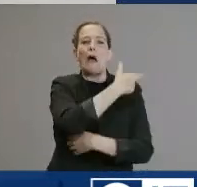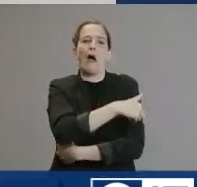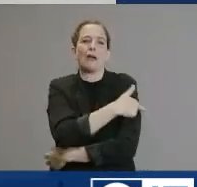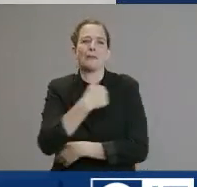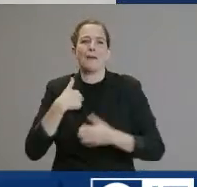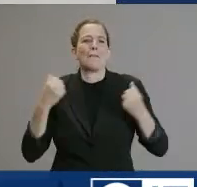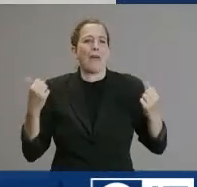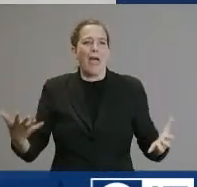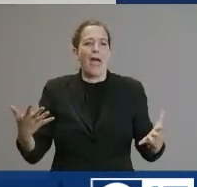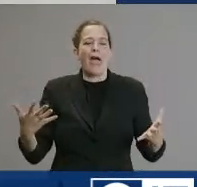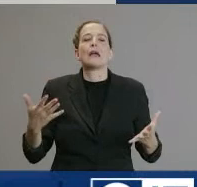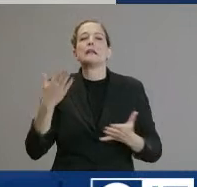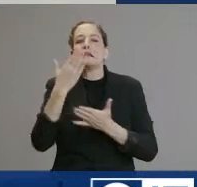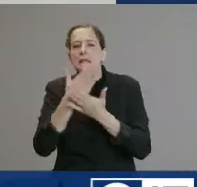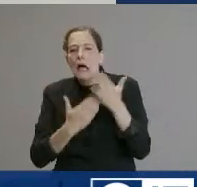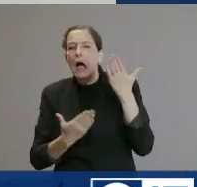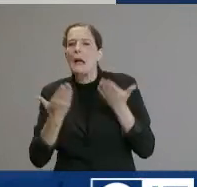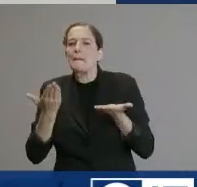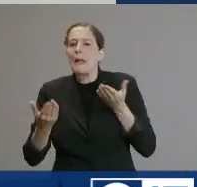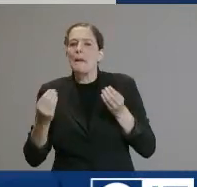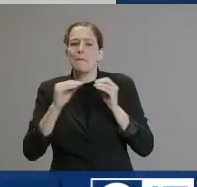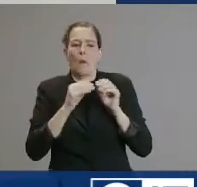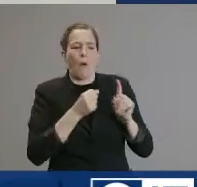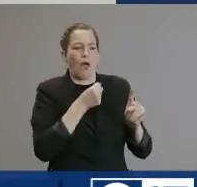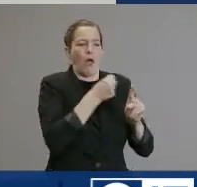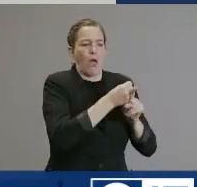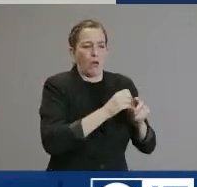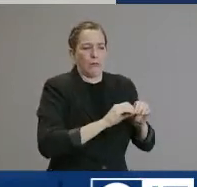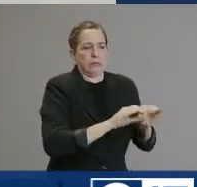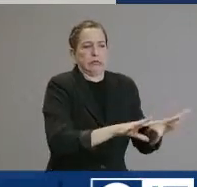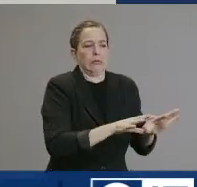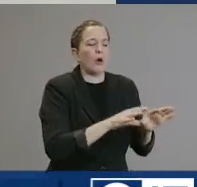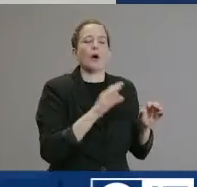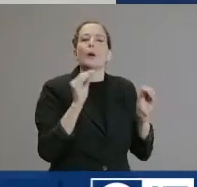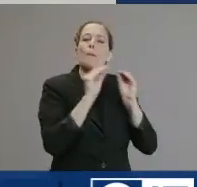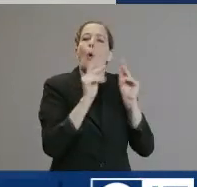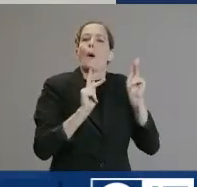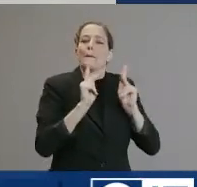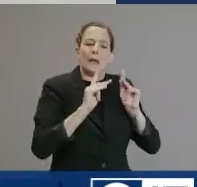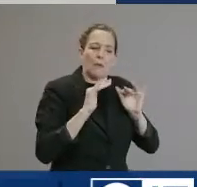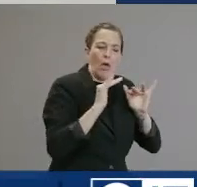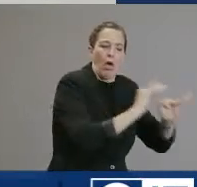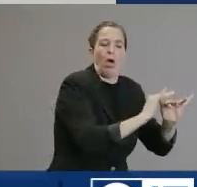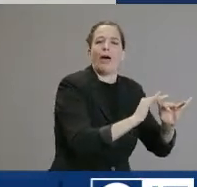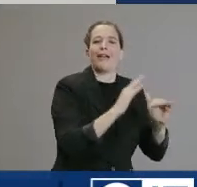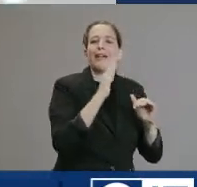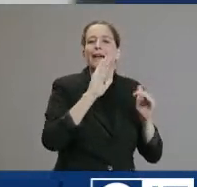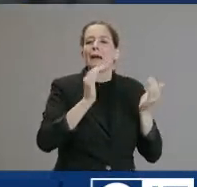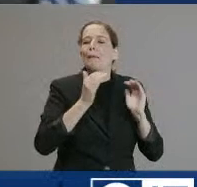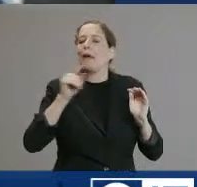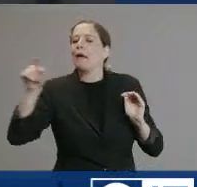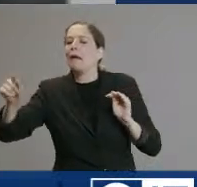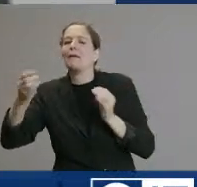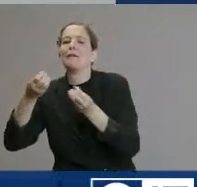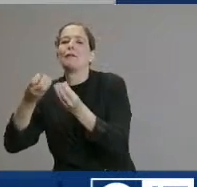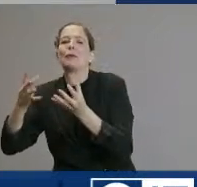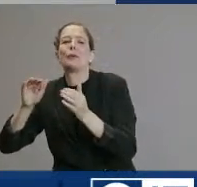we're working very closely with Banner. So going back to a closure of the state, is that off the table for you right now? It's not under